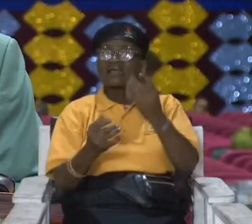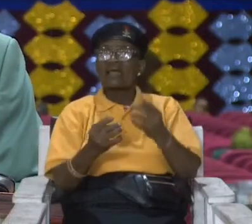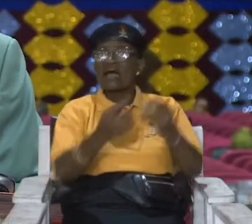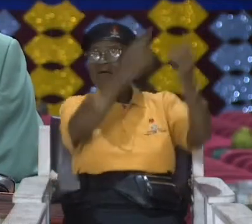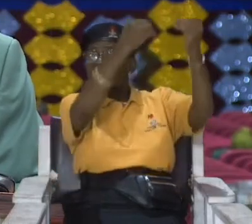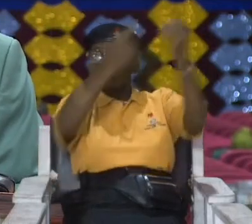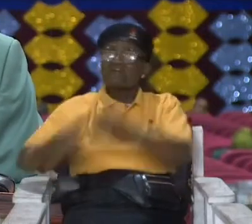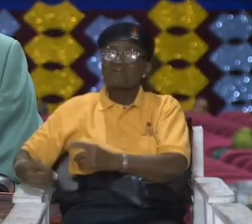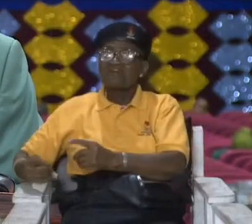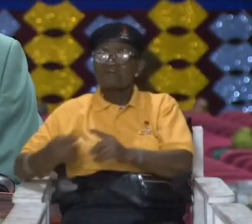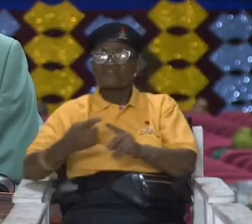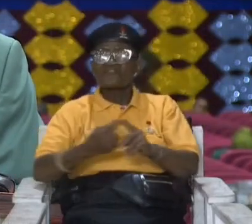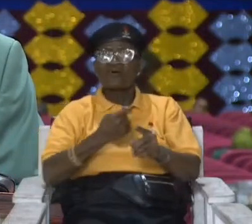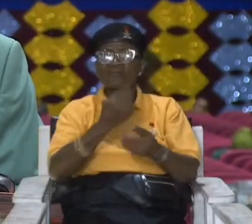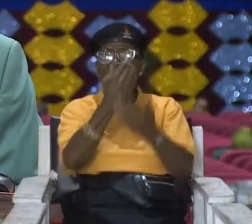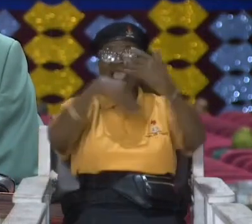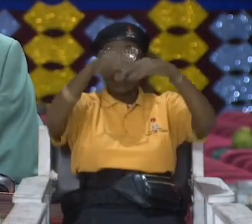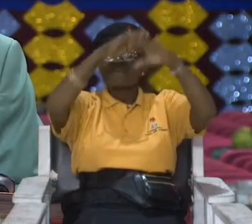heaven.